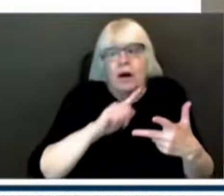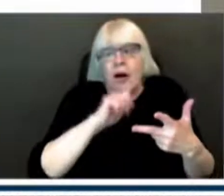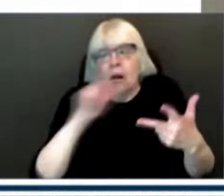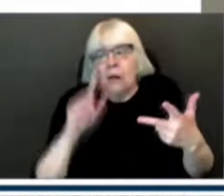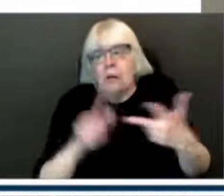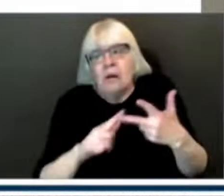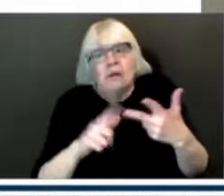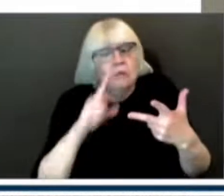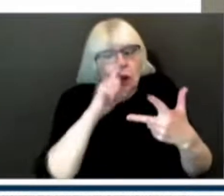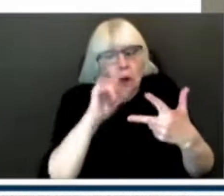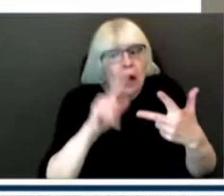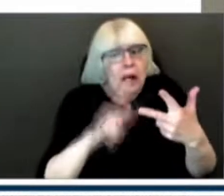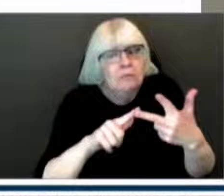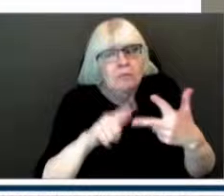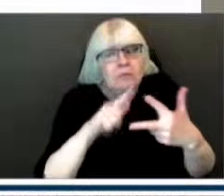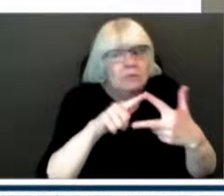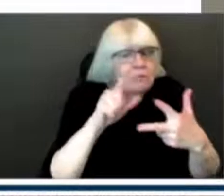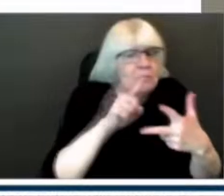that can include